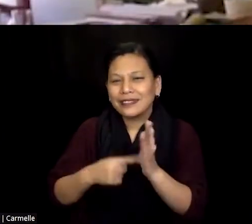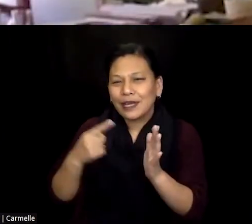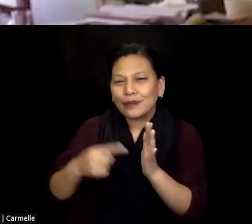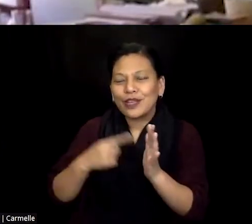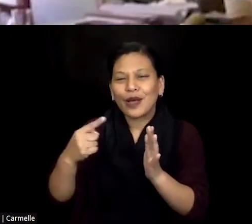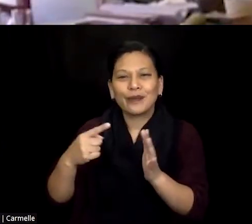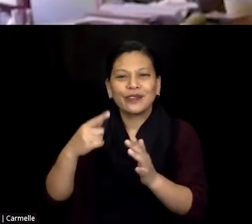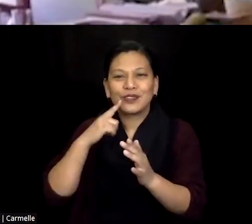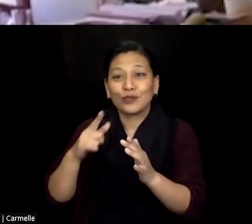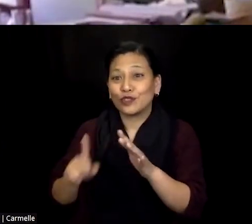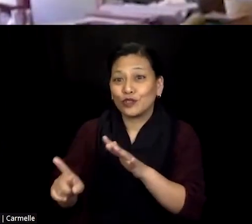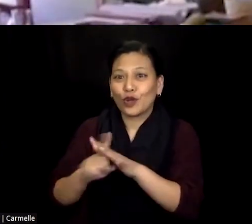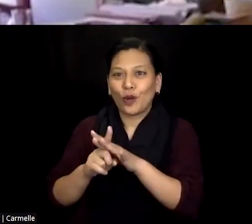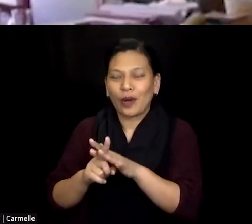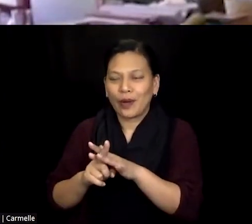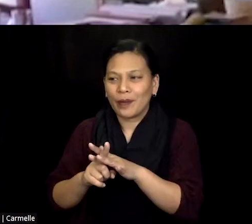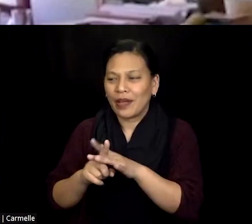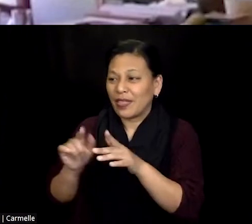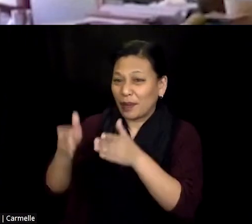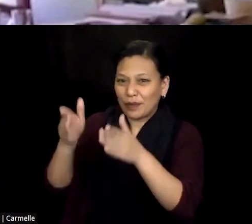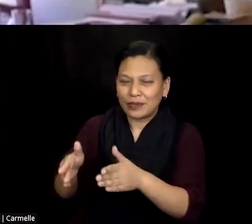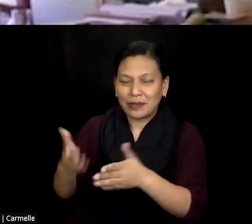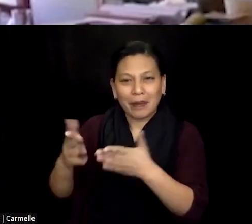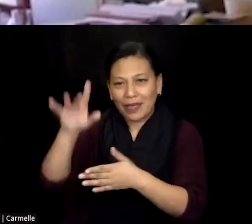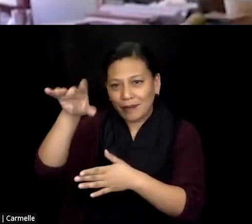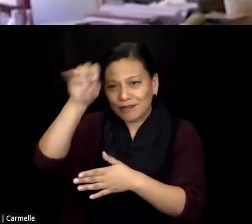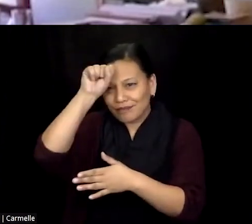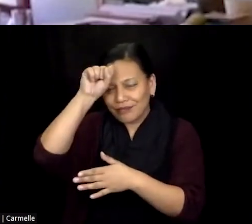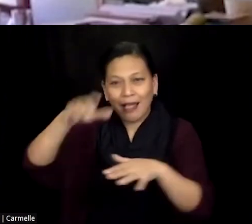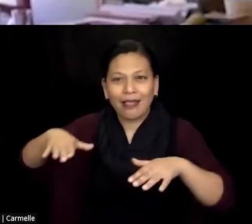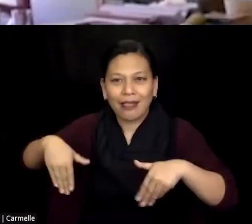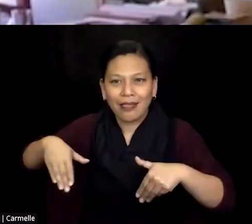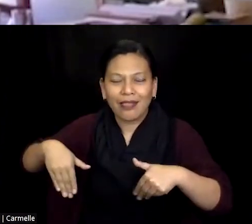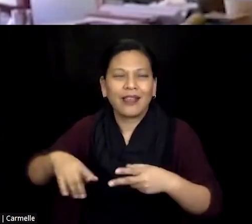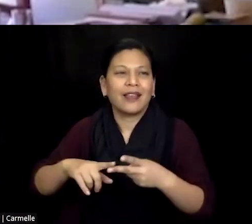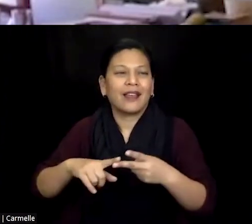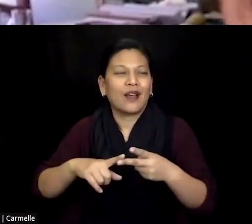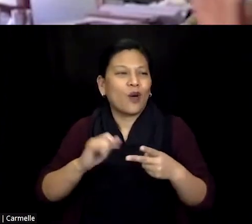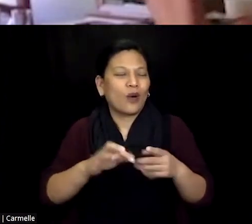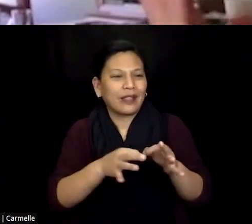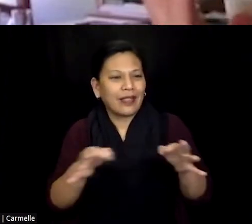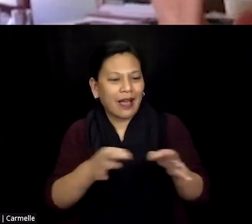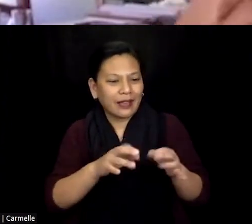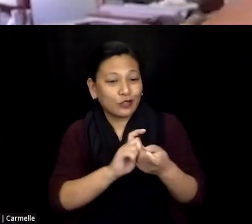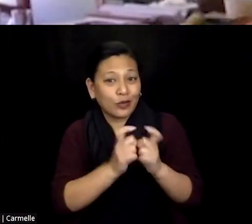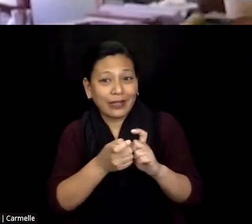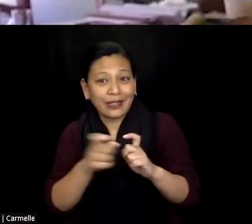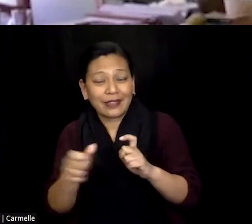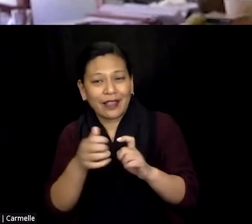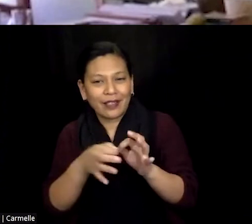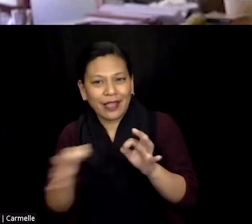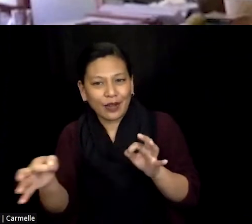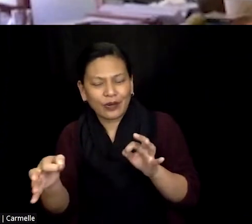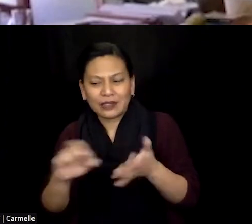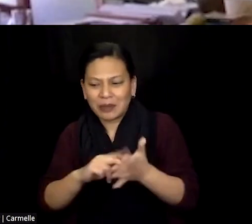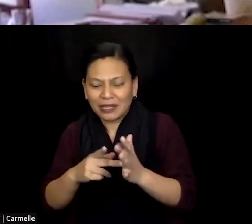up and somebody hasn't memorized the lines or didn't learn the lines in Italian or whatever is needed for the scene.